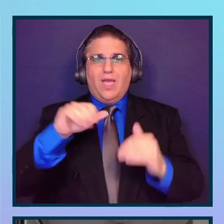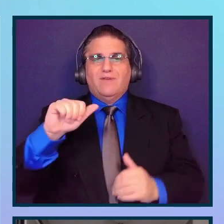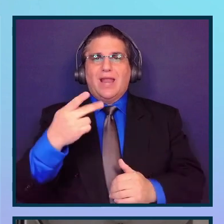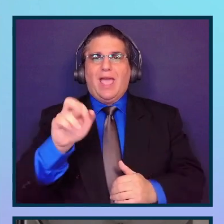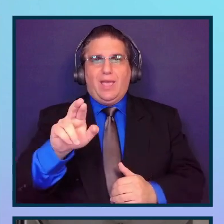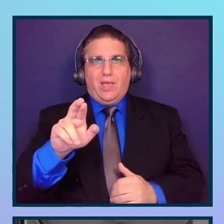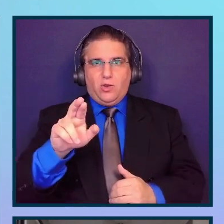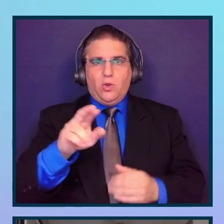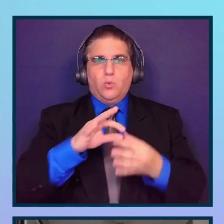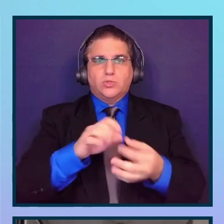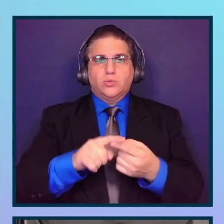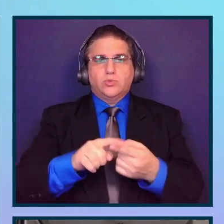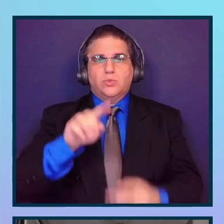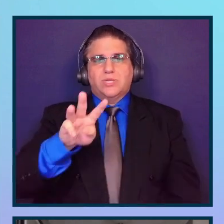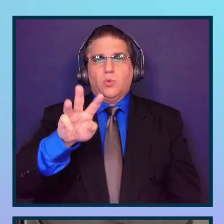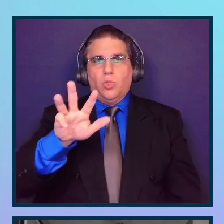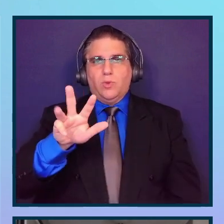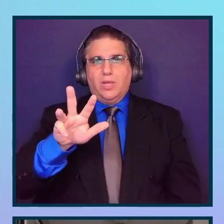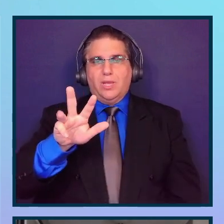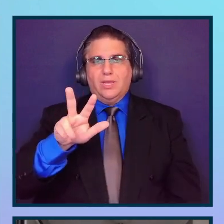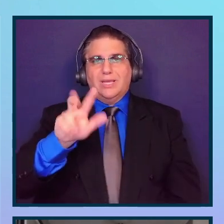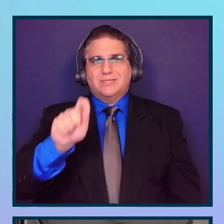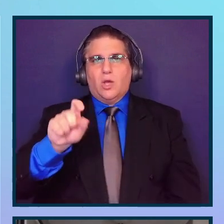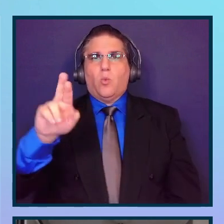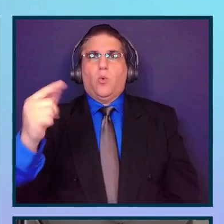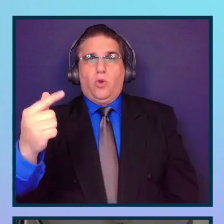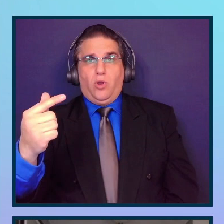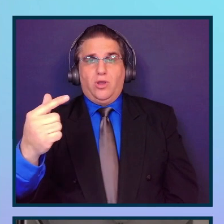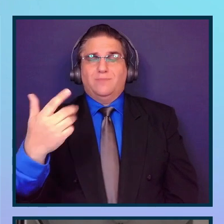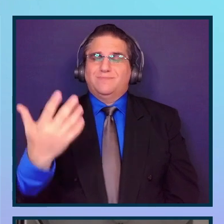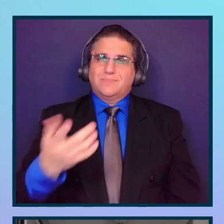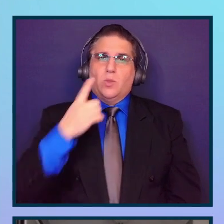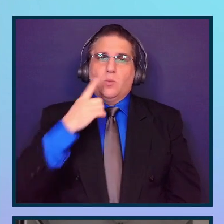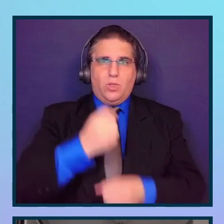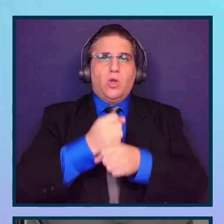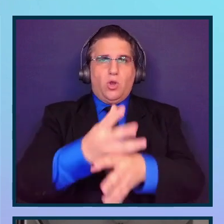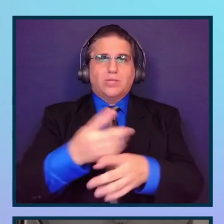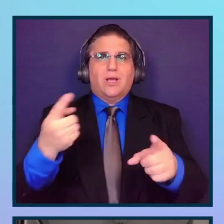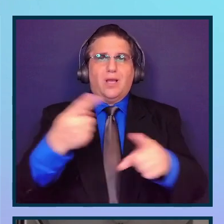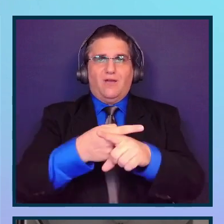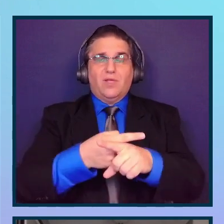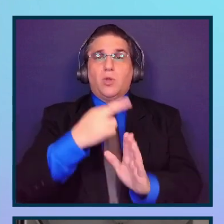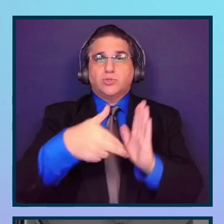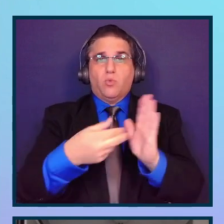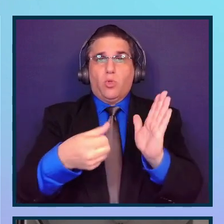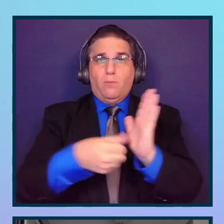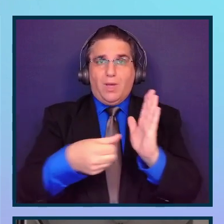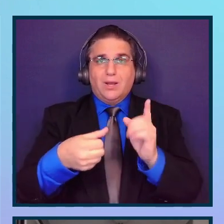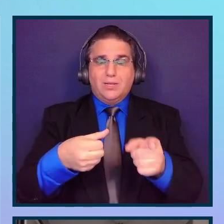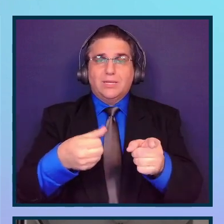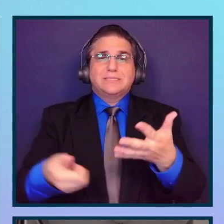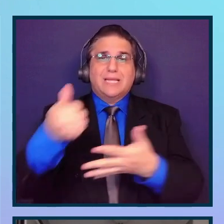goes to the w3.org. That will cause a conflict because the role button takes the